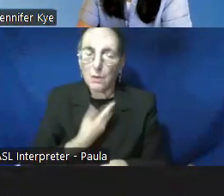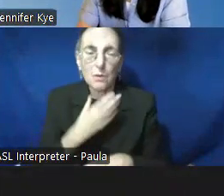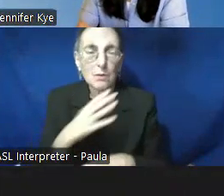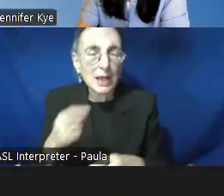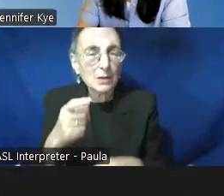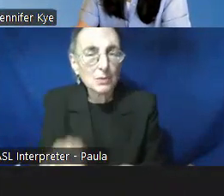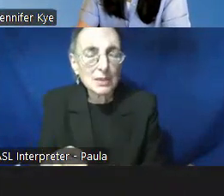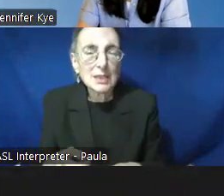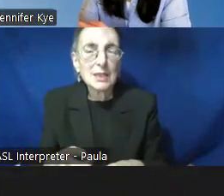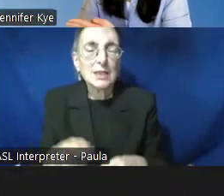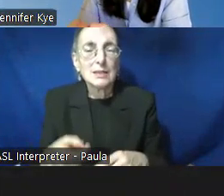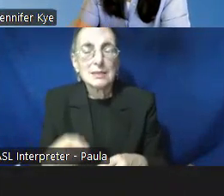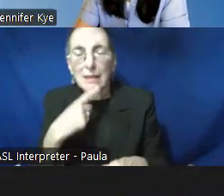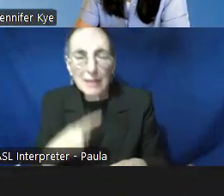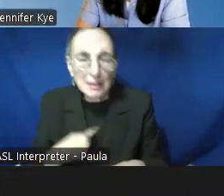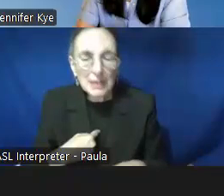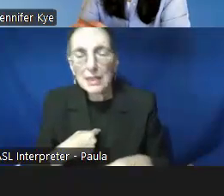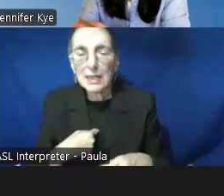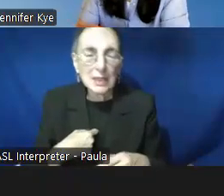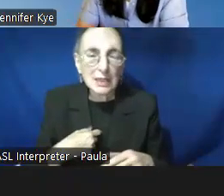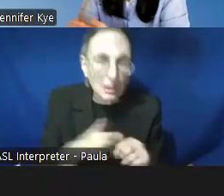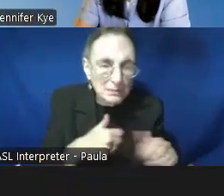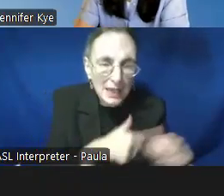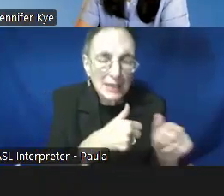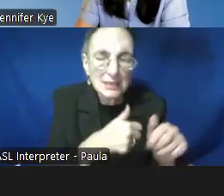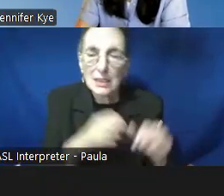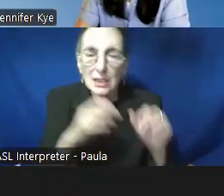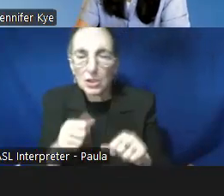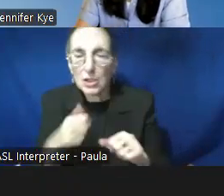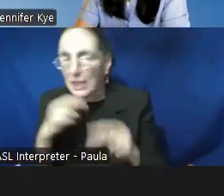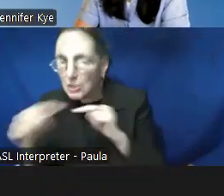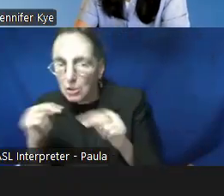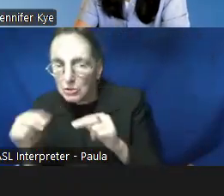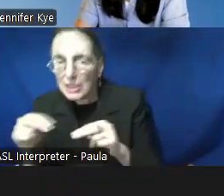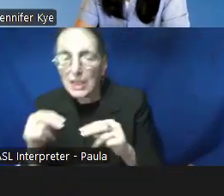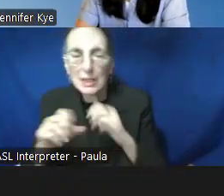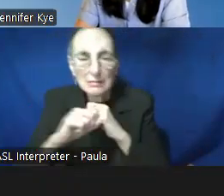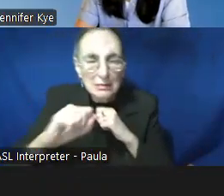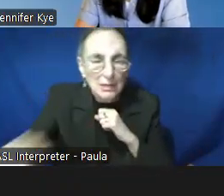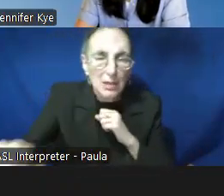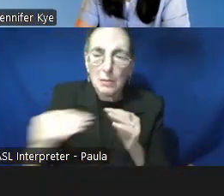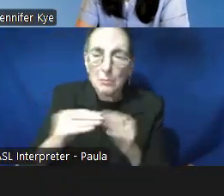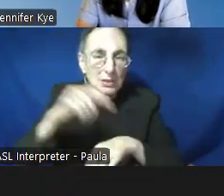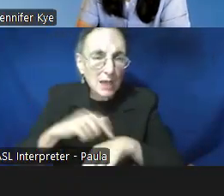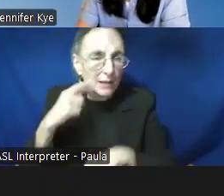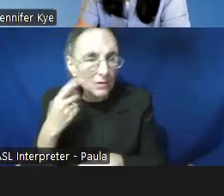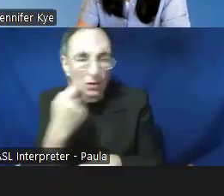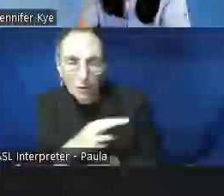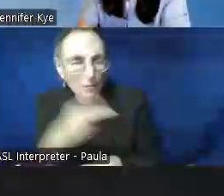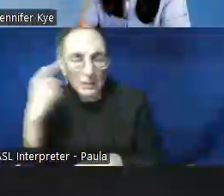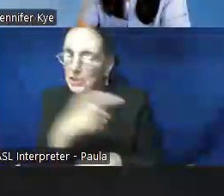a lot of updates, just asking if we could negotiate even more time because she just couldn't